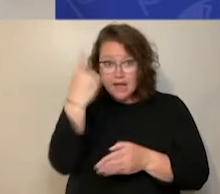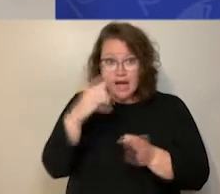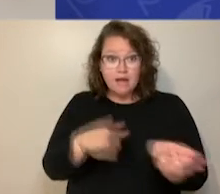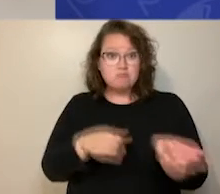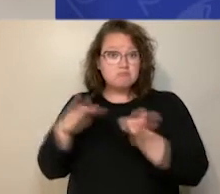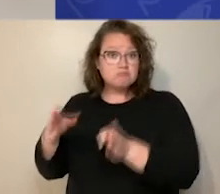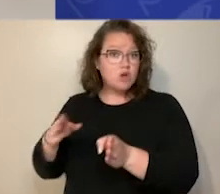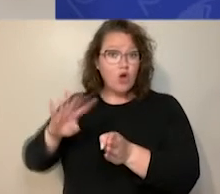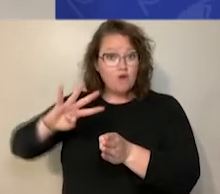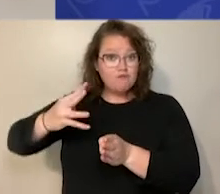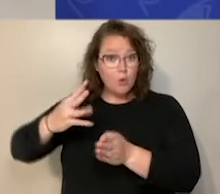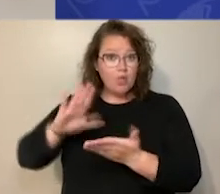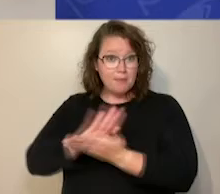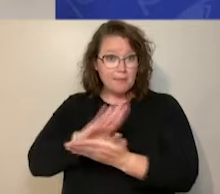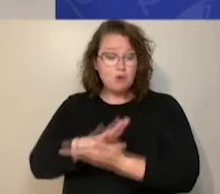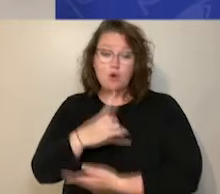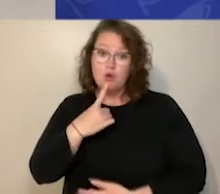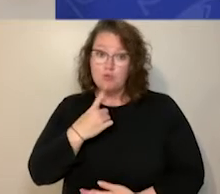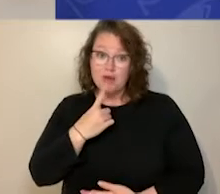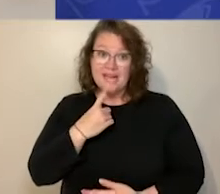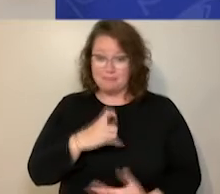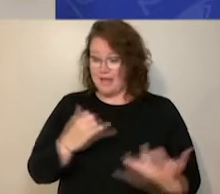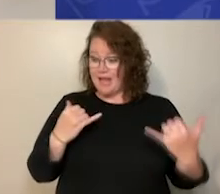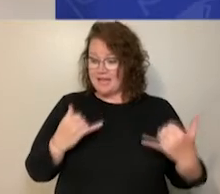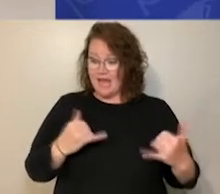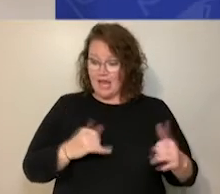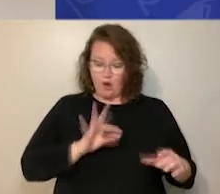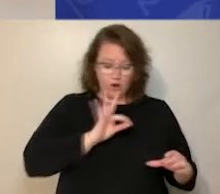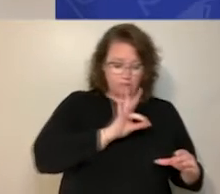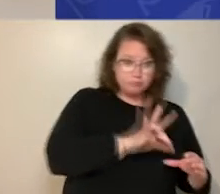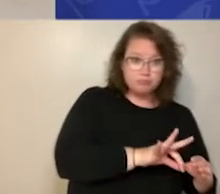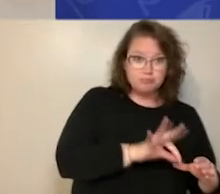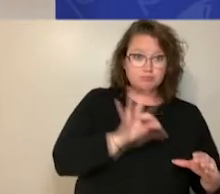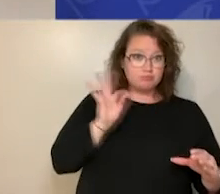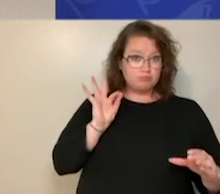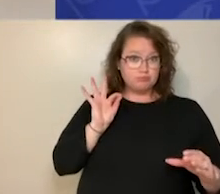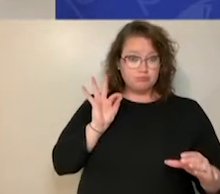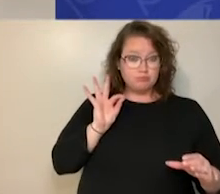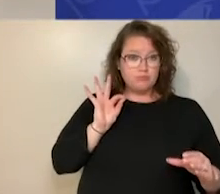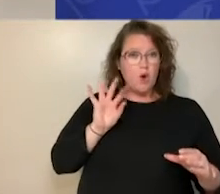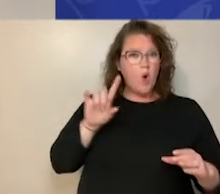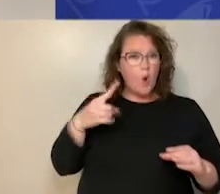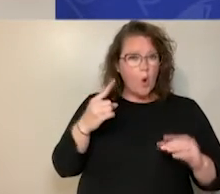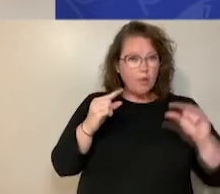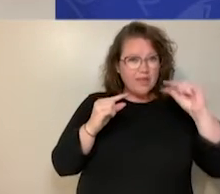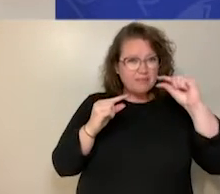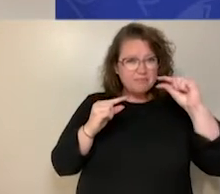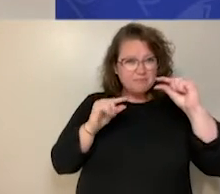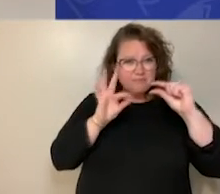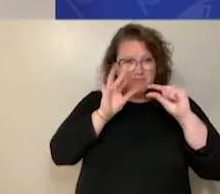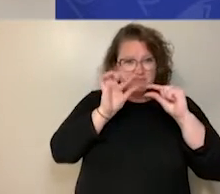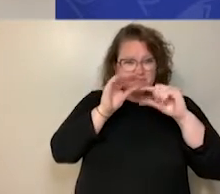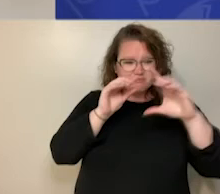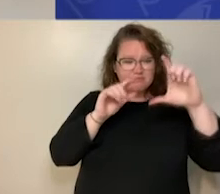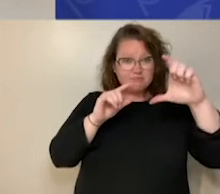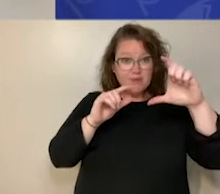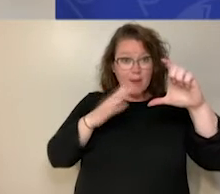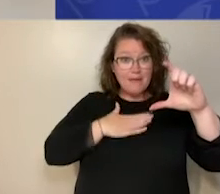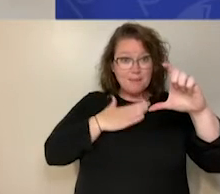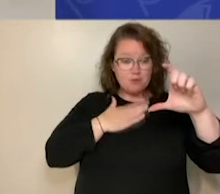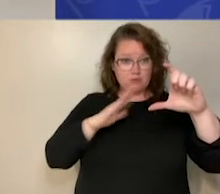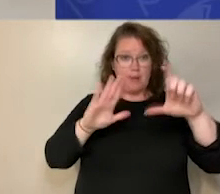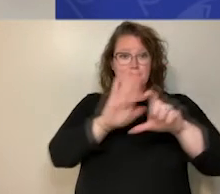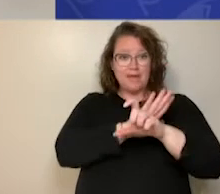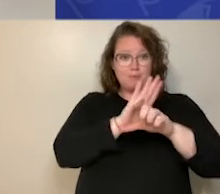Now you're going to place each strip in your bowl of water, making sure that just the tip edge touches the